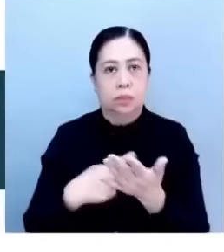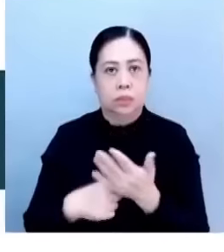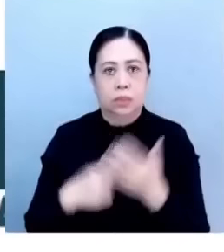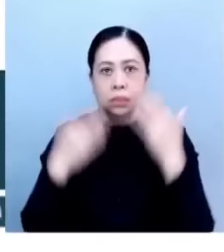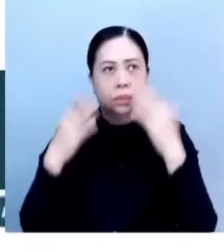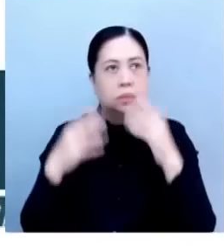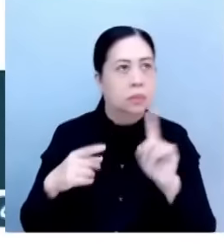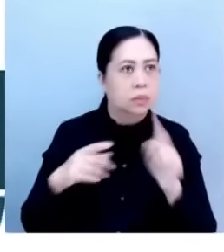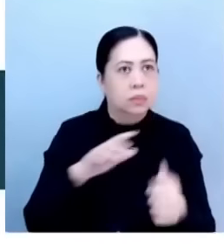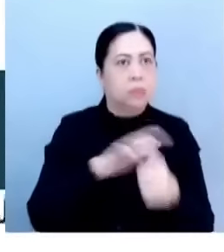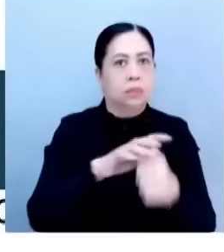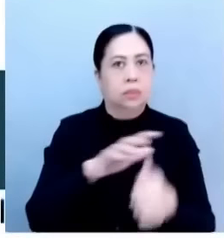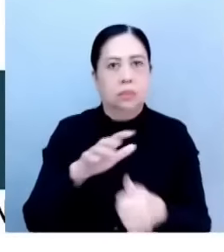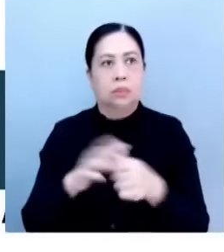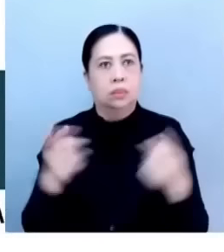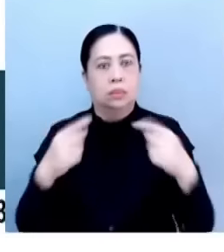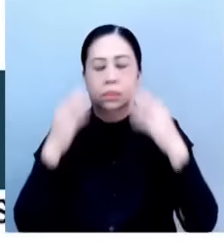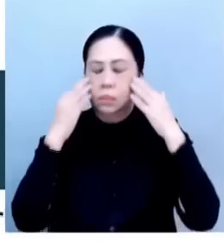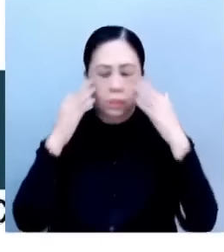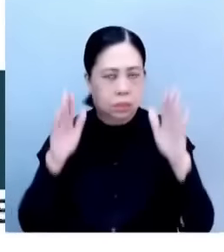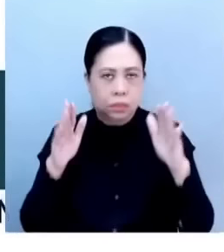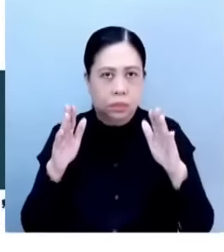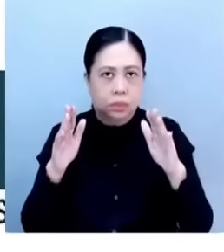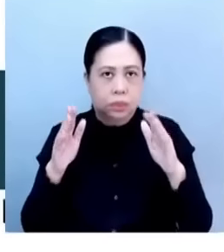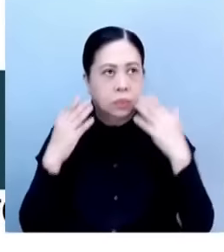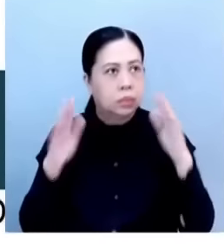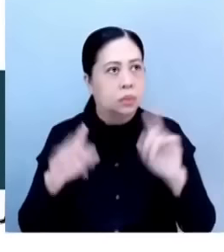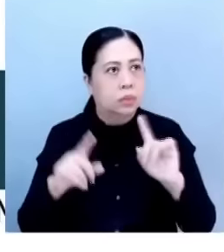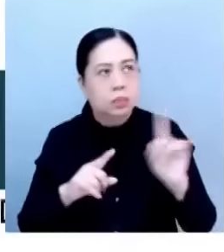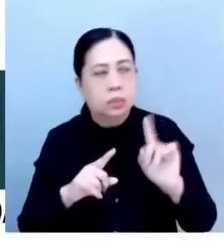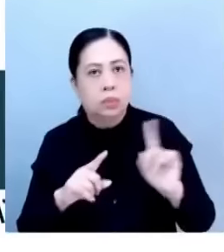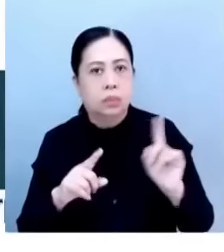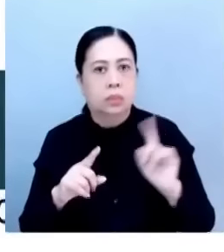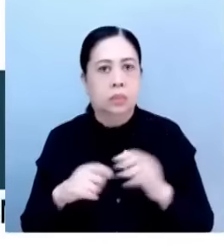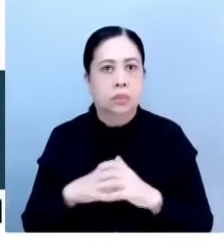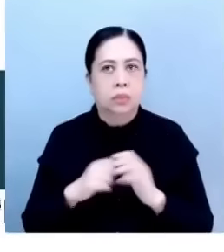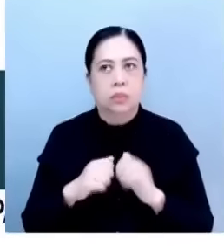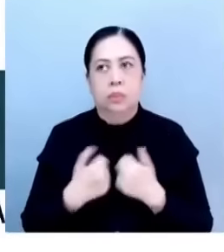what will come out. Actually, we don't know